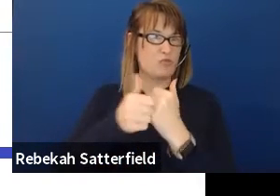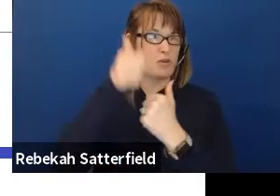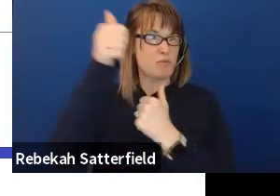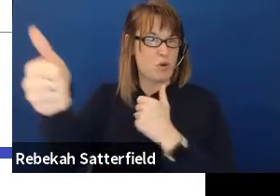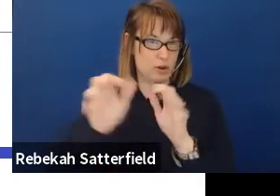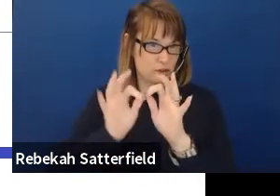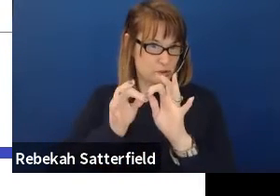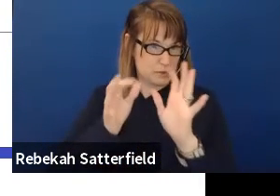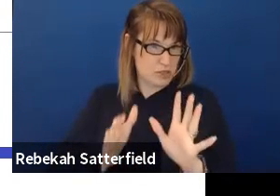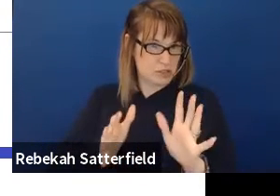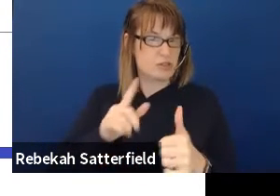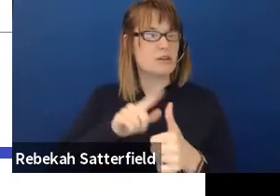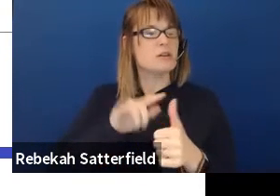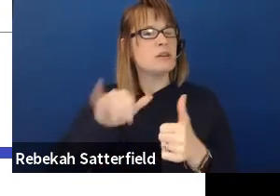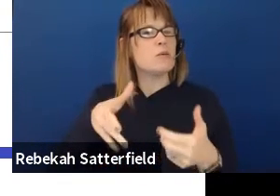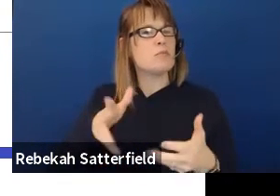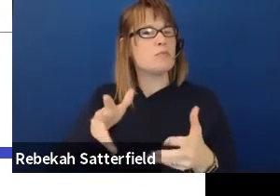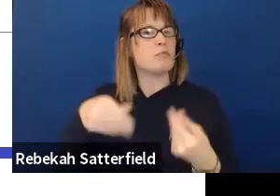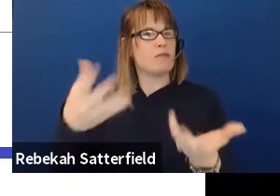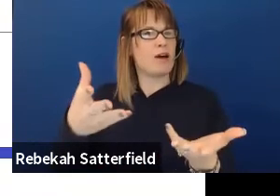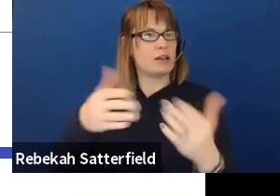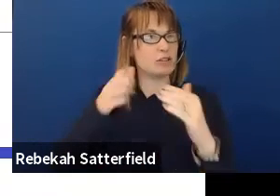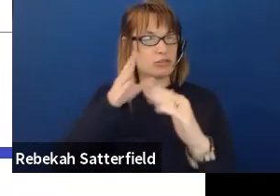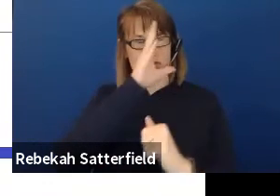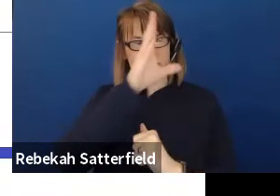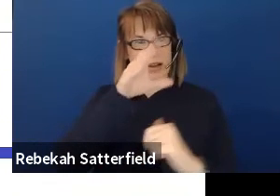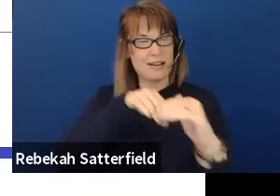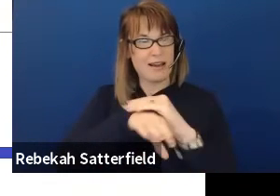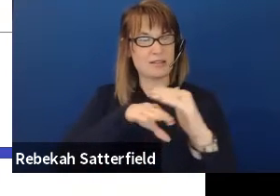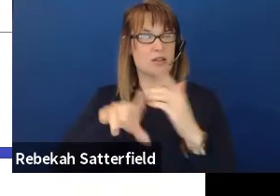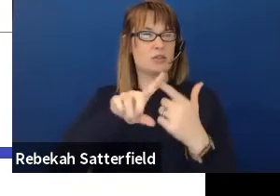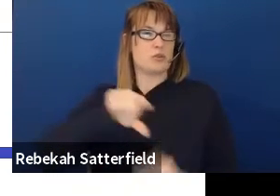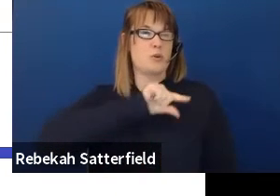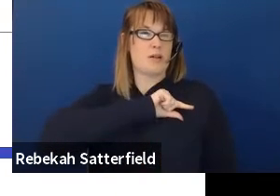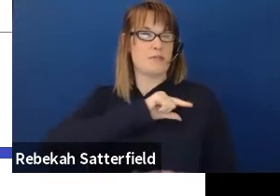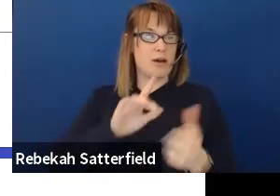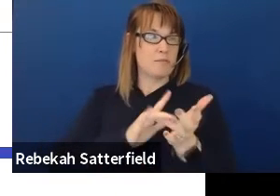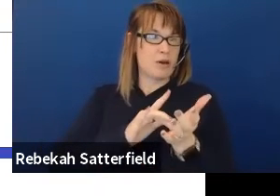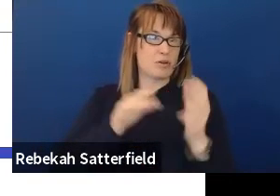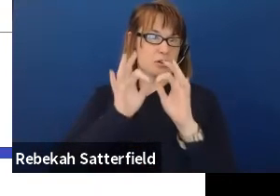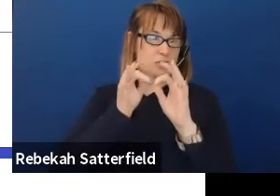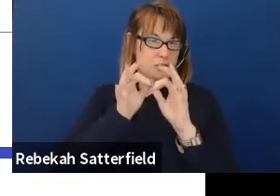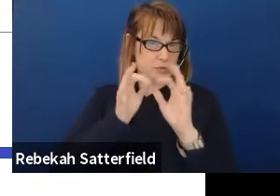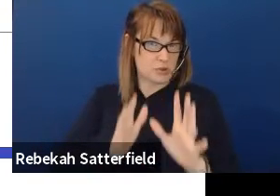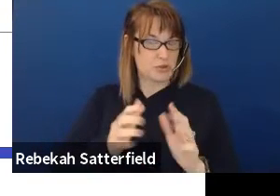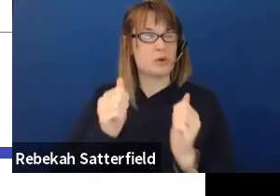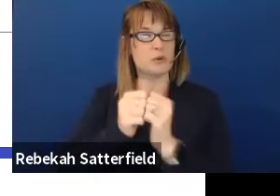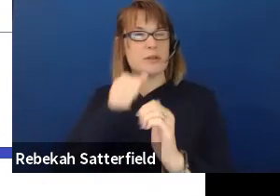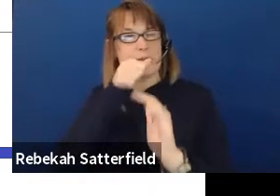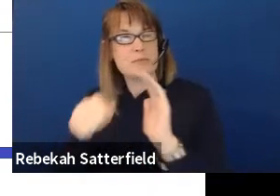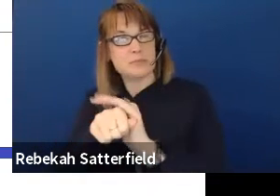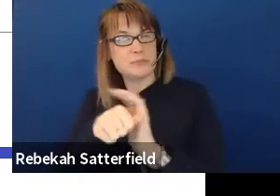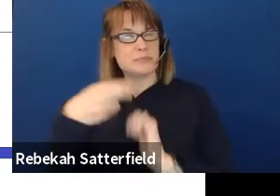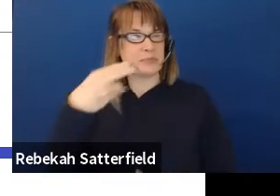which provides direct access to a qualified medical interpreter over encrypted